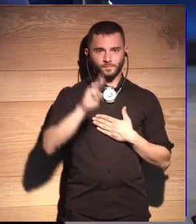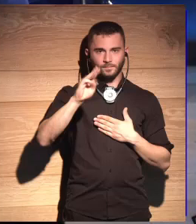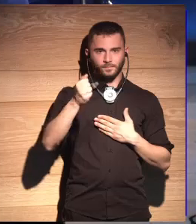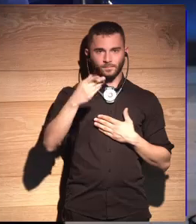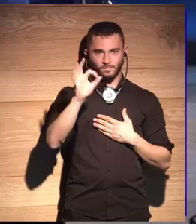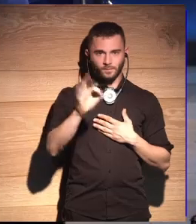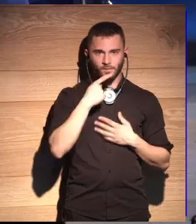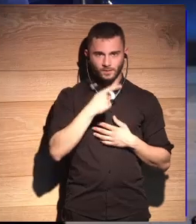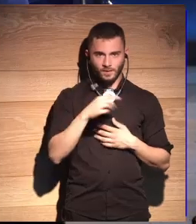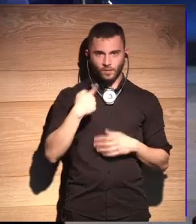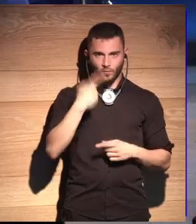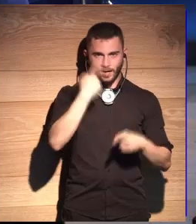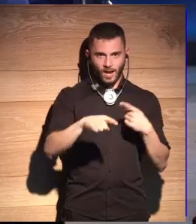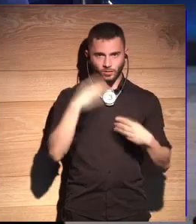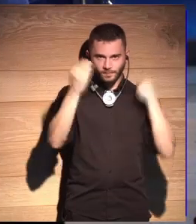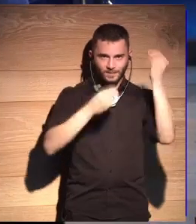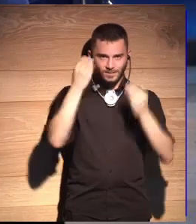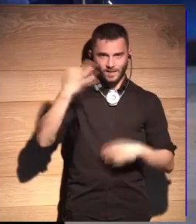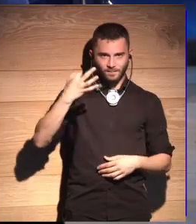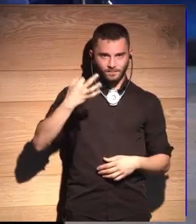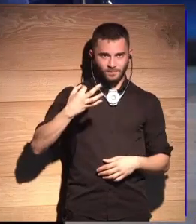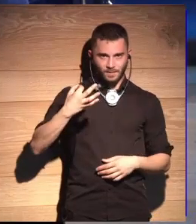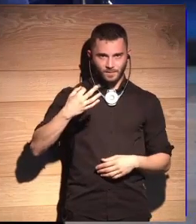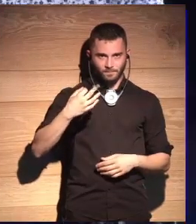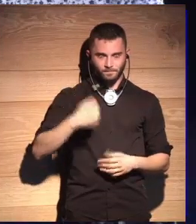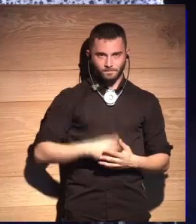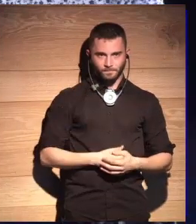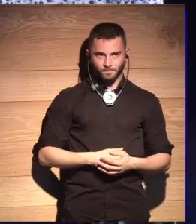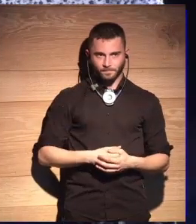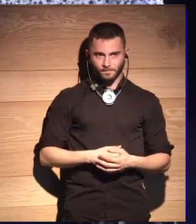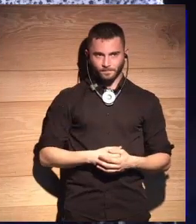since Pablo has spoken about empathy, I think one thing that we need to